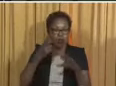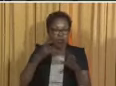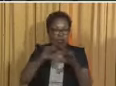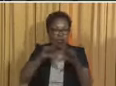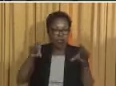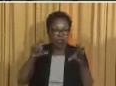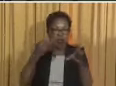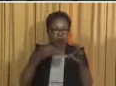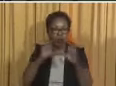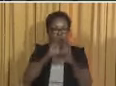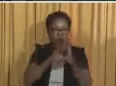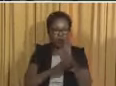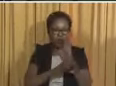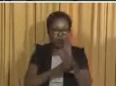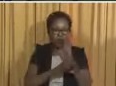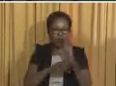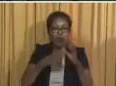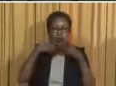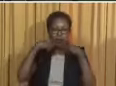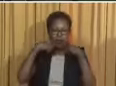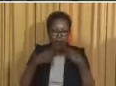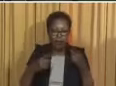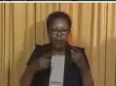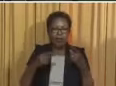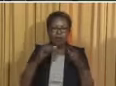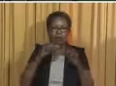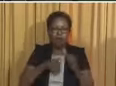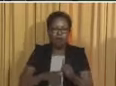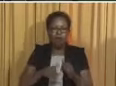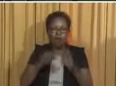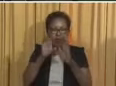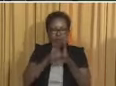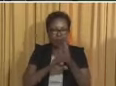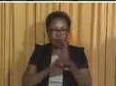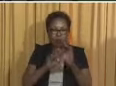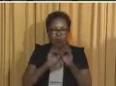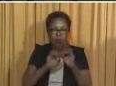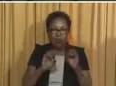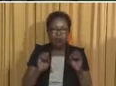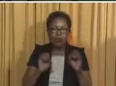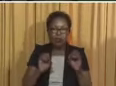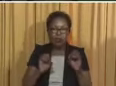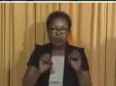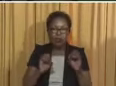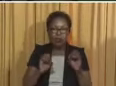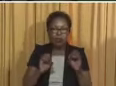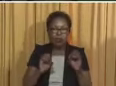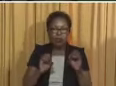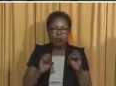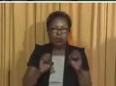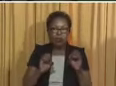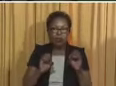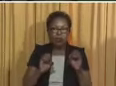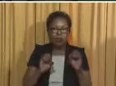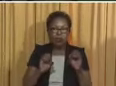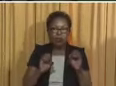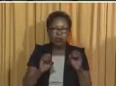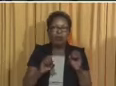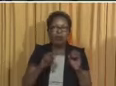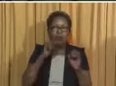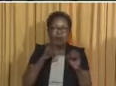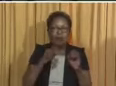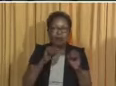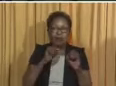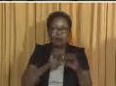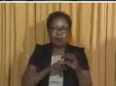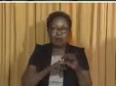Constitution unconstitutional, but considering that the Constitution Amendment Bill had not yet been promulgated into law,